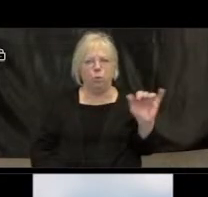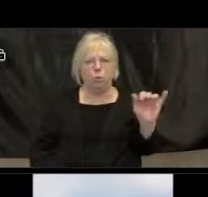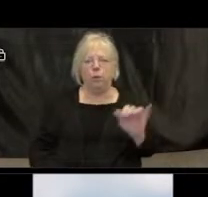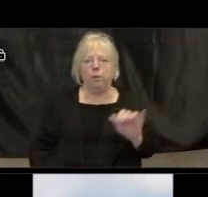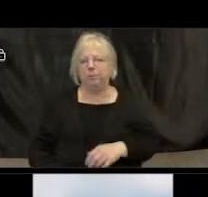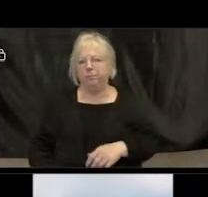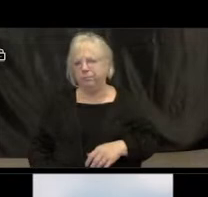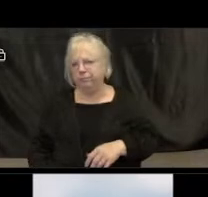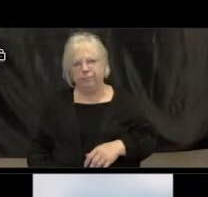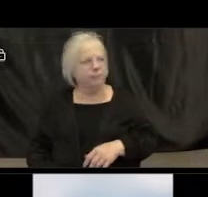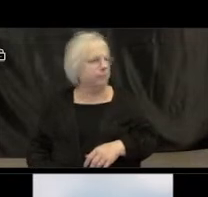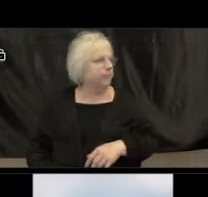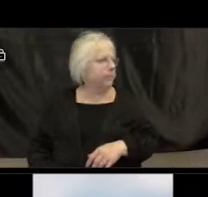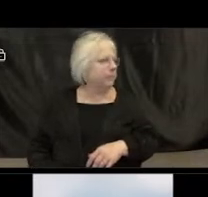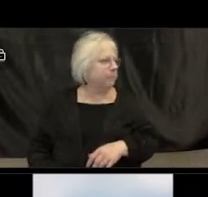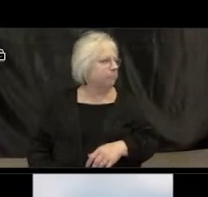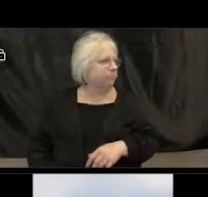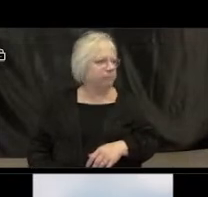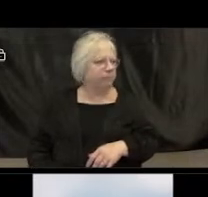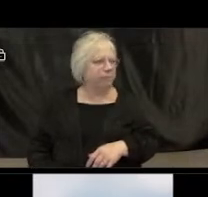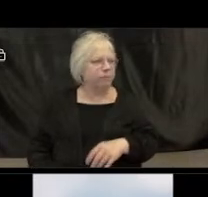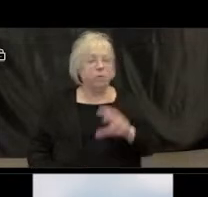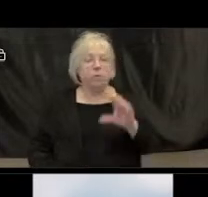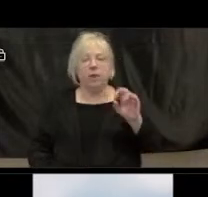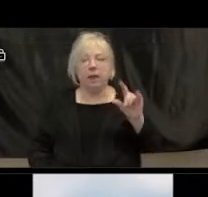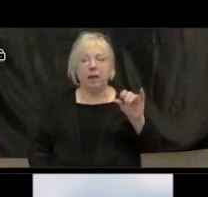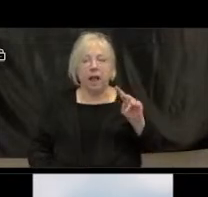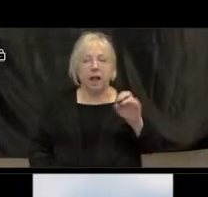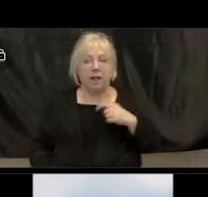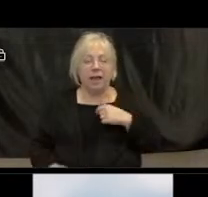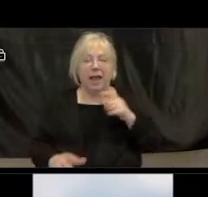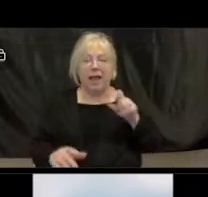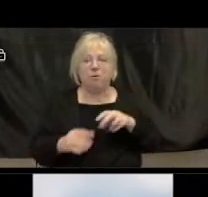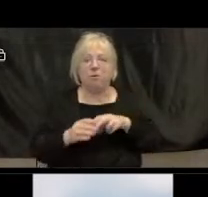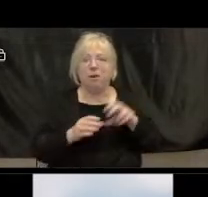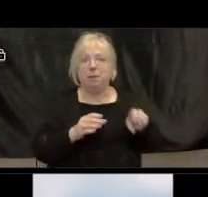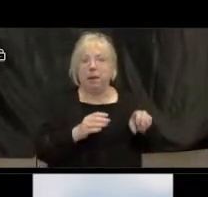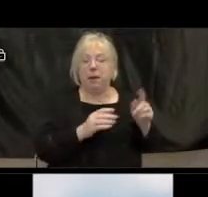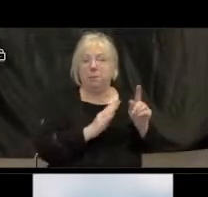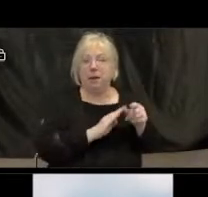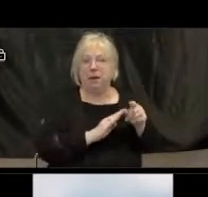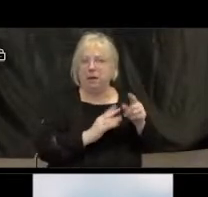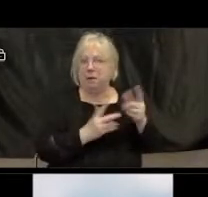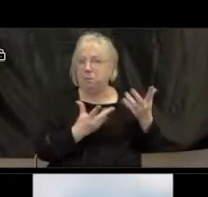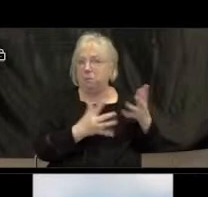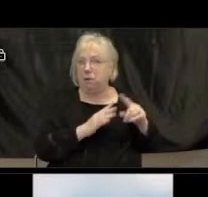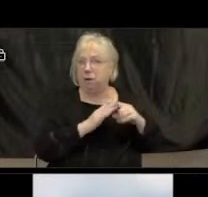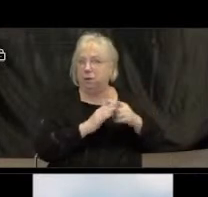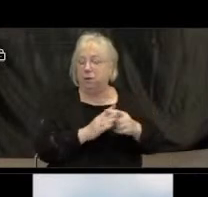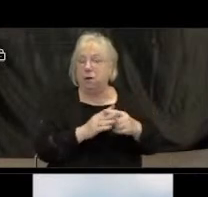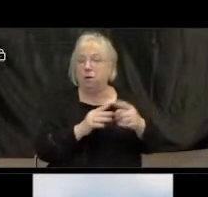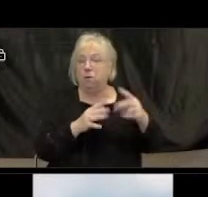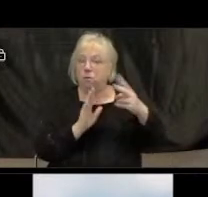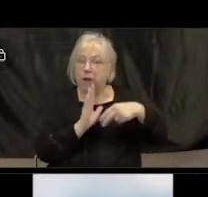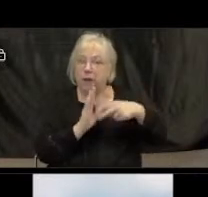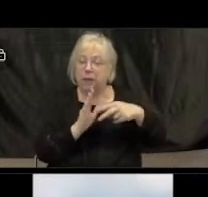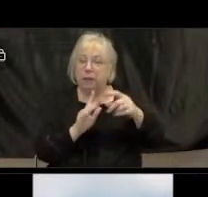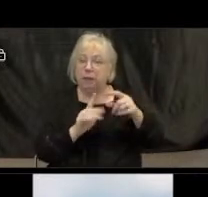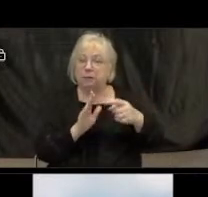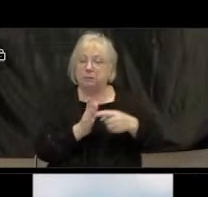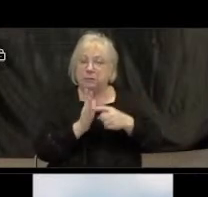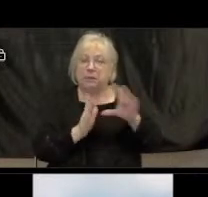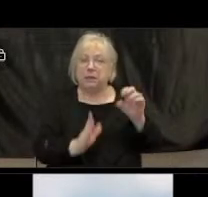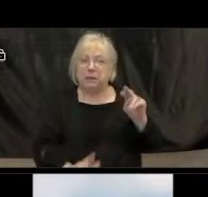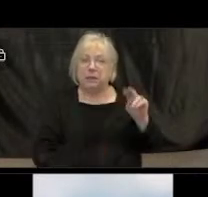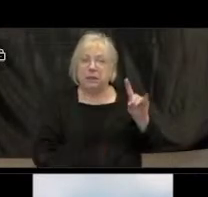had to step out for a minute, Chair, if you excuse me. Did we start reading the conditions? Mr. Chair, I've got them.